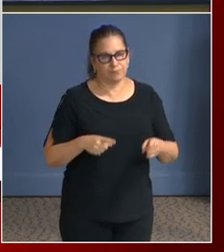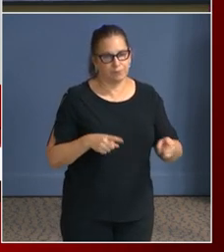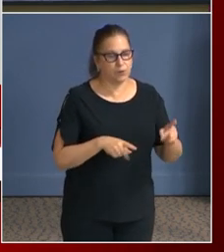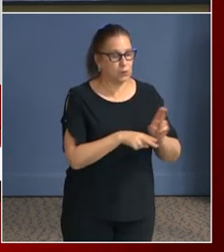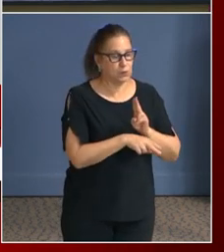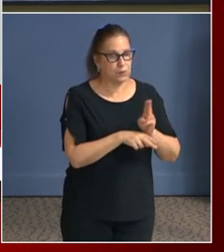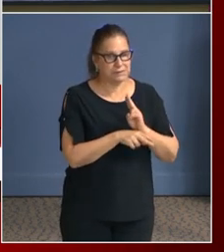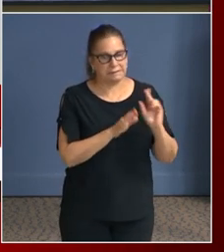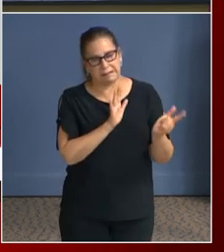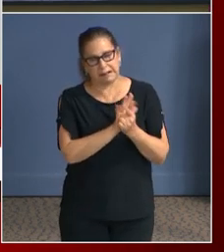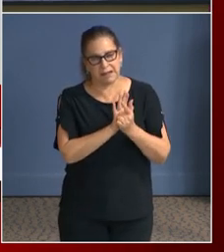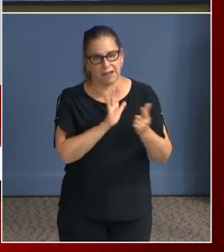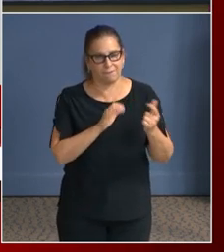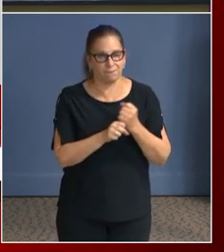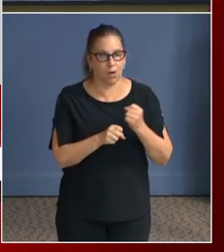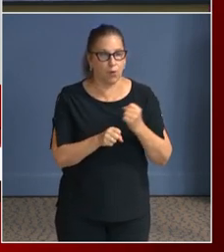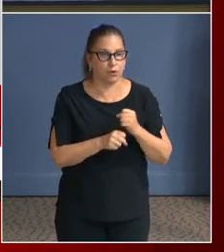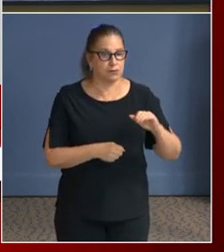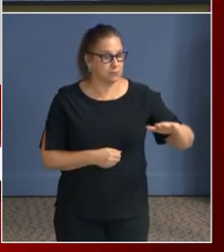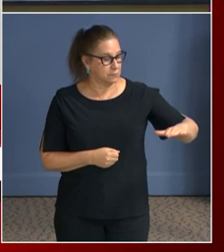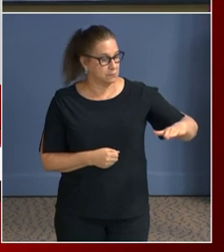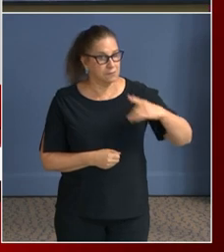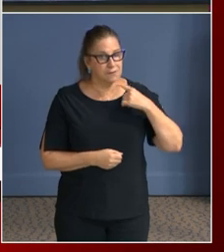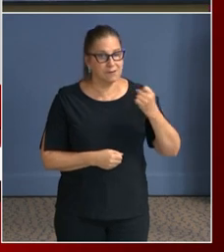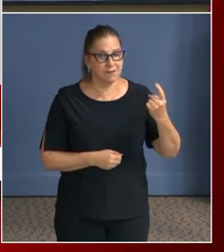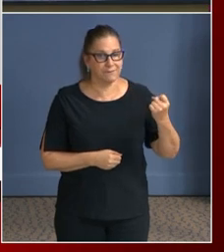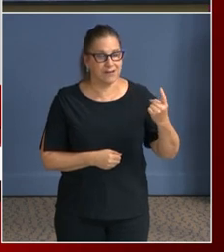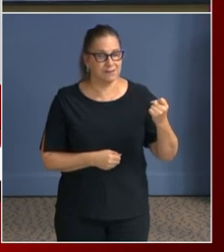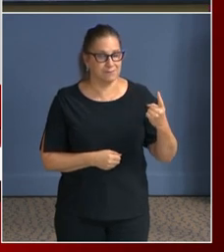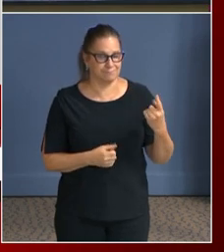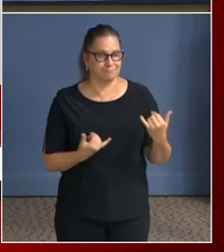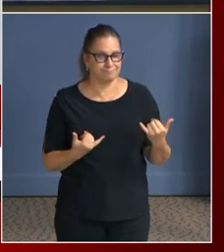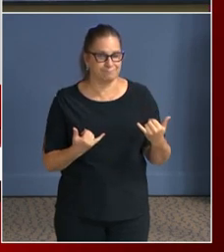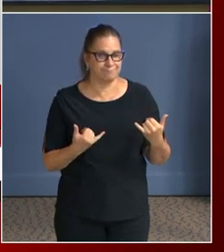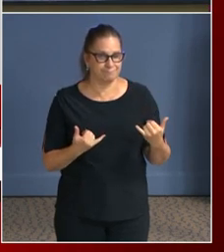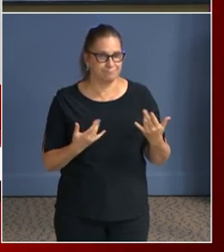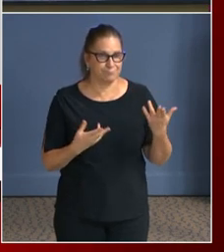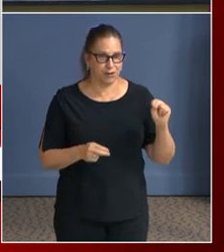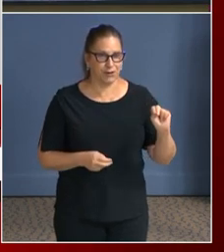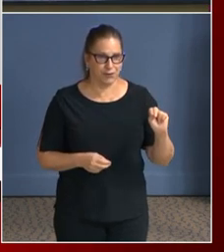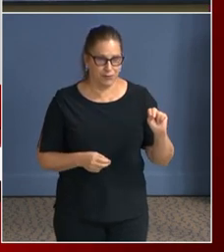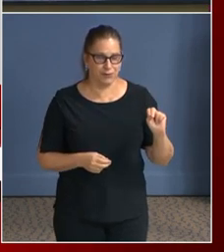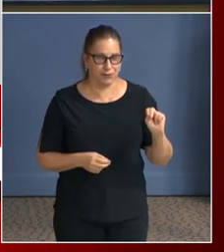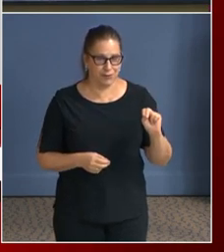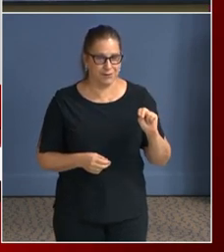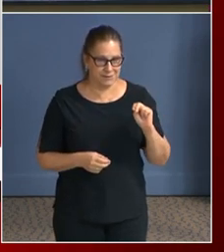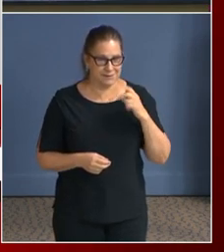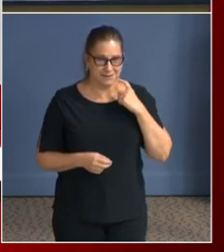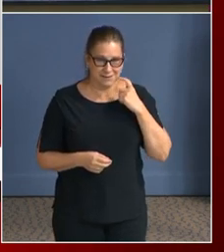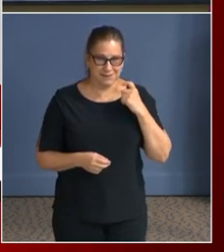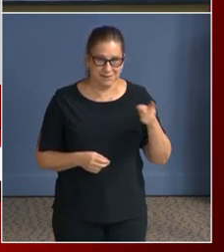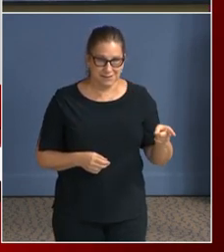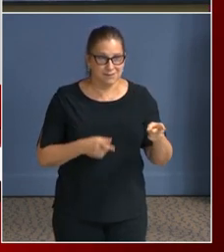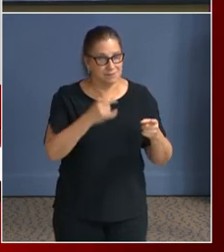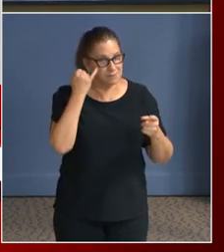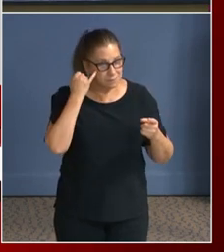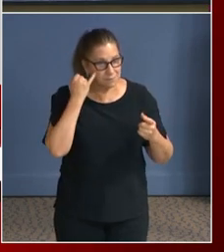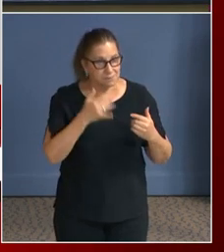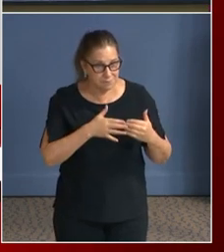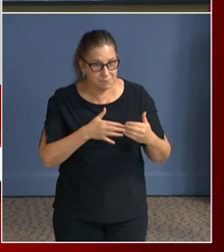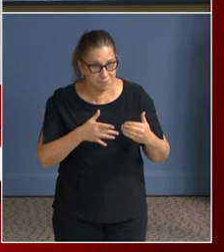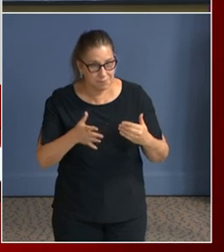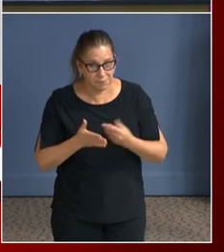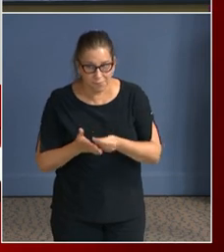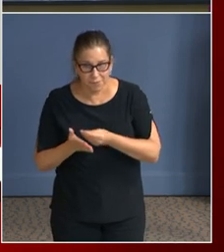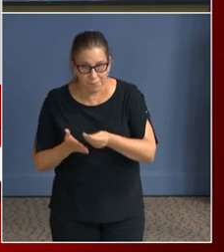an 11-year-old child who suffered burns. So if you plan to purchase fireworks,